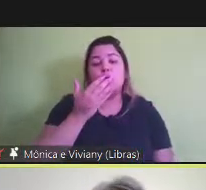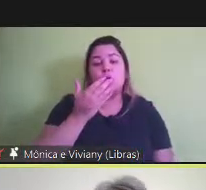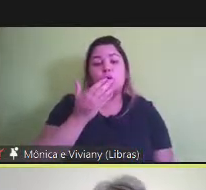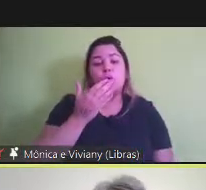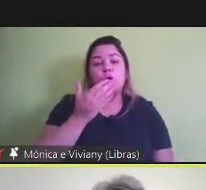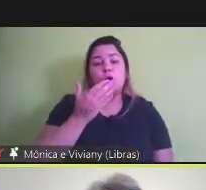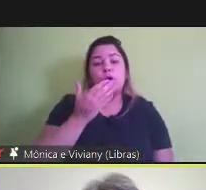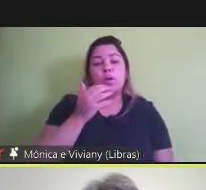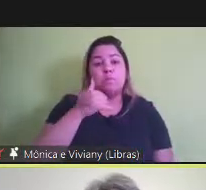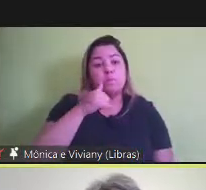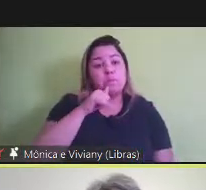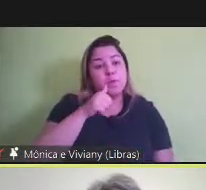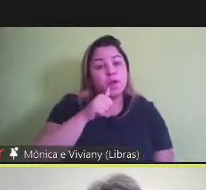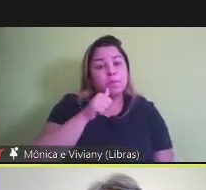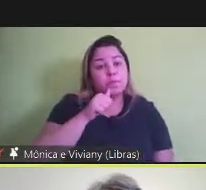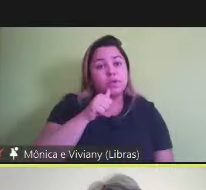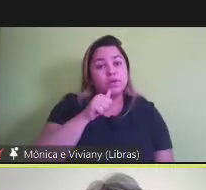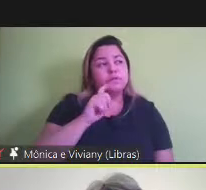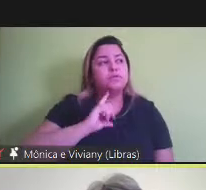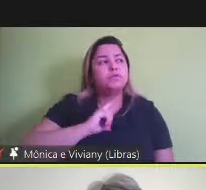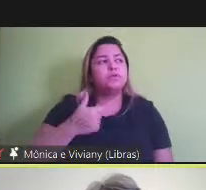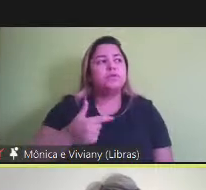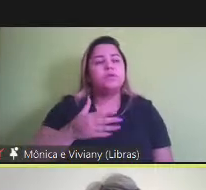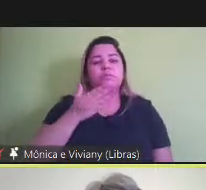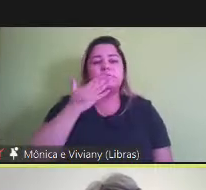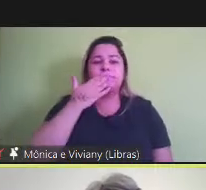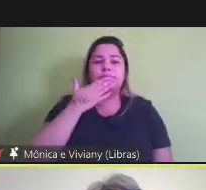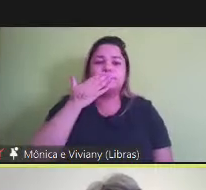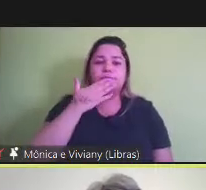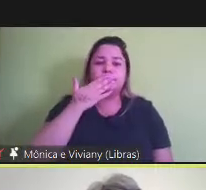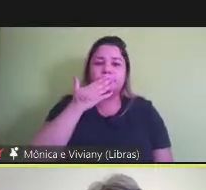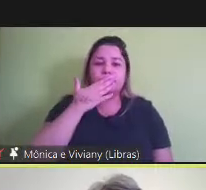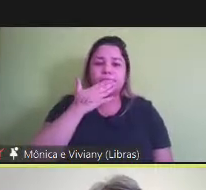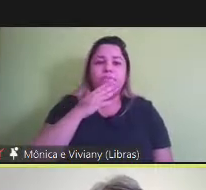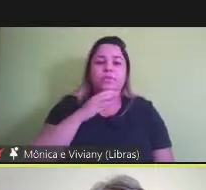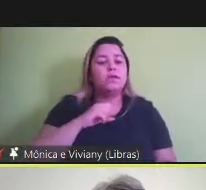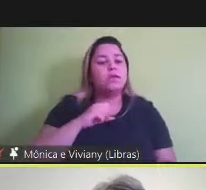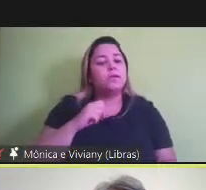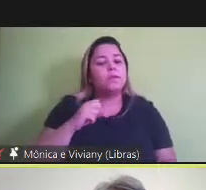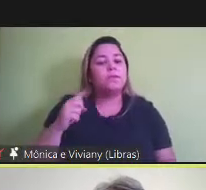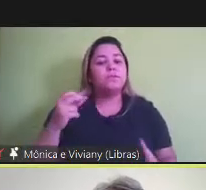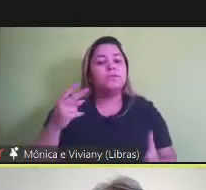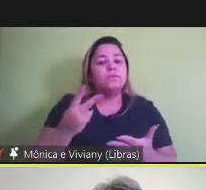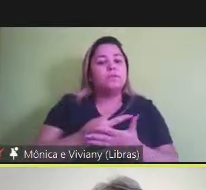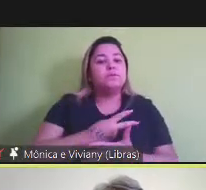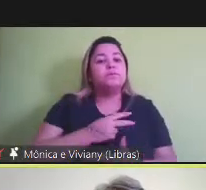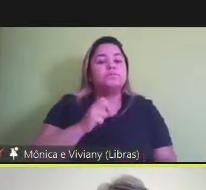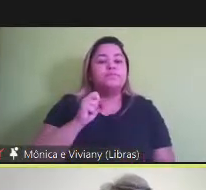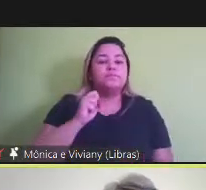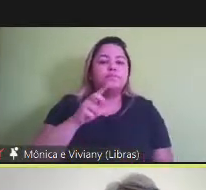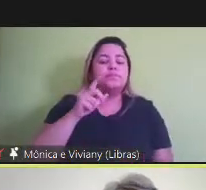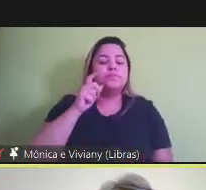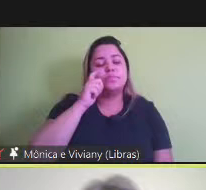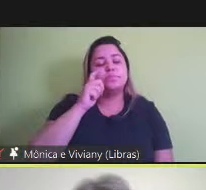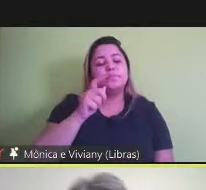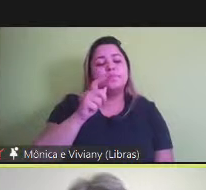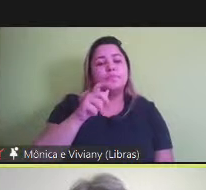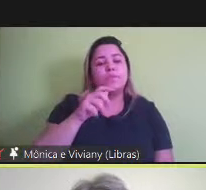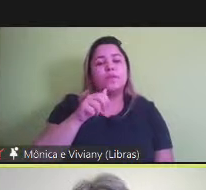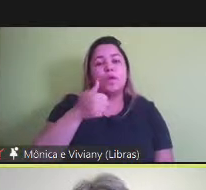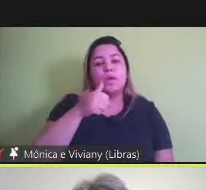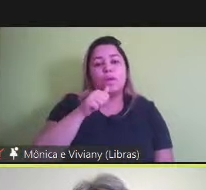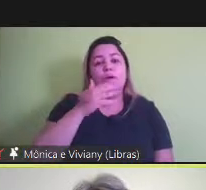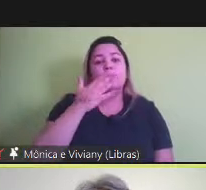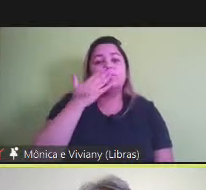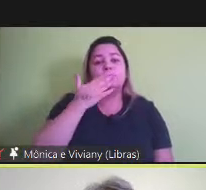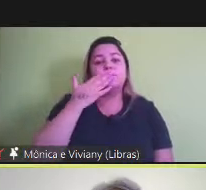she saw that the consumption of non-sugary drinks increased, and that I find that it's really interesting because